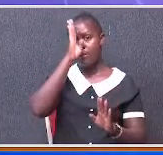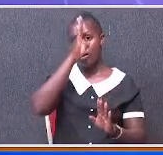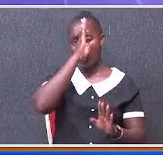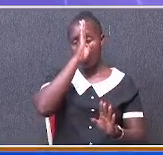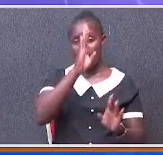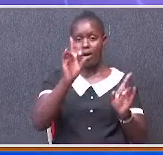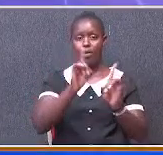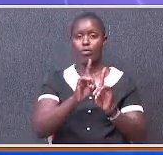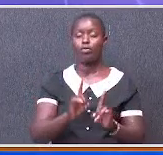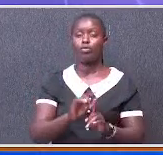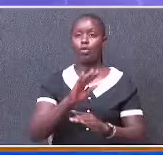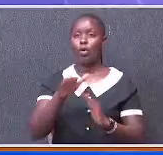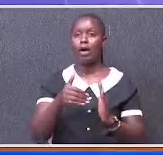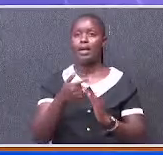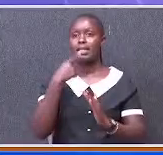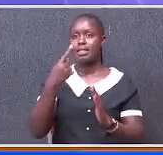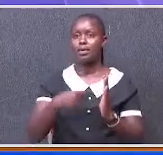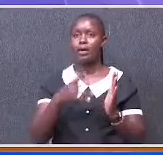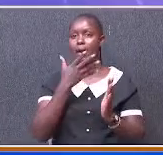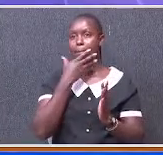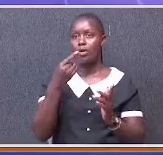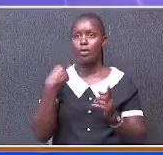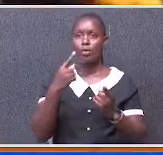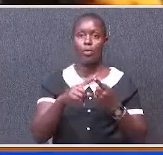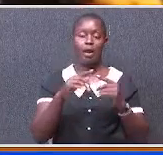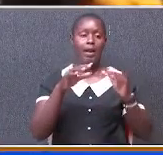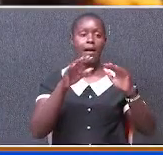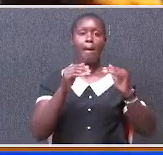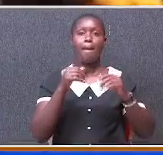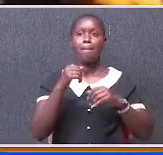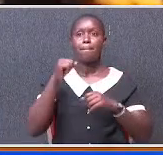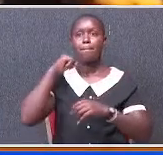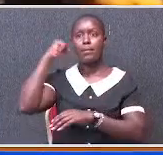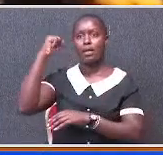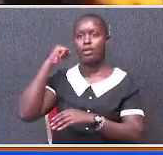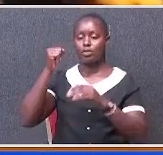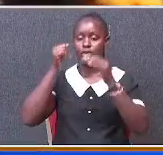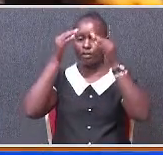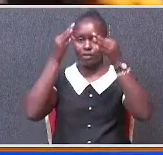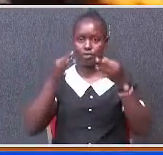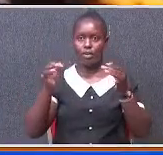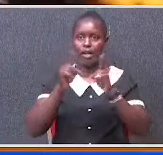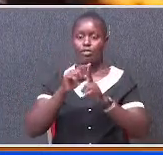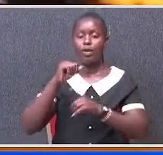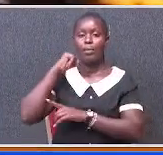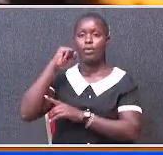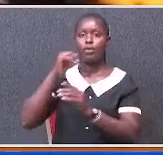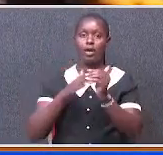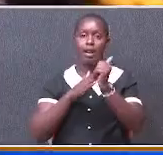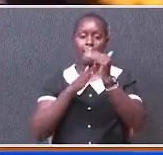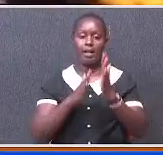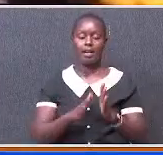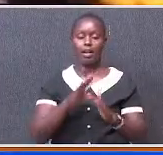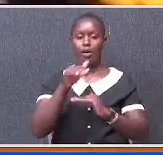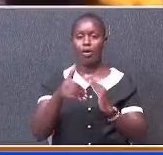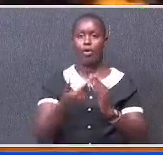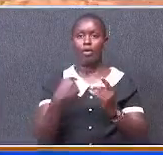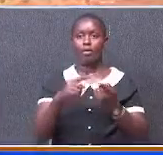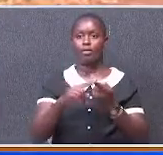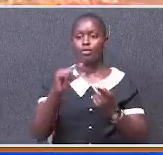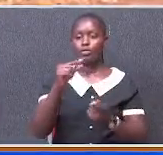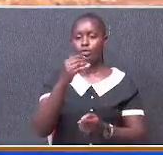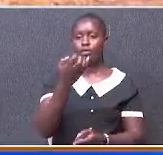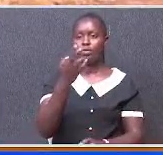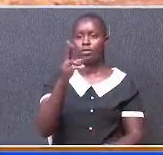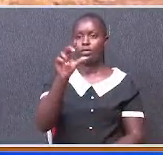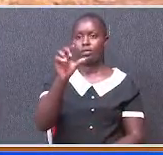eulogized Baraza as the man who had firm political decisions and hand worker. The political leaders led by Trans Nzoia Governor George Natembeya,